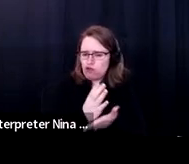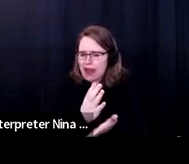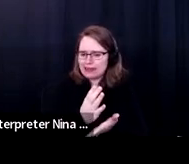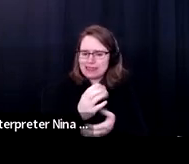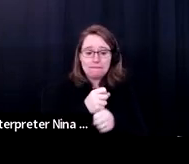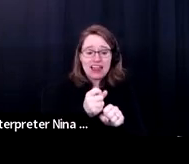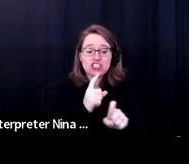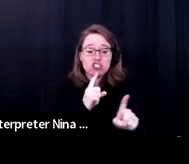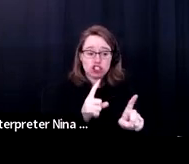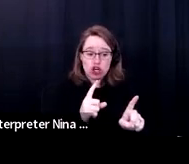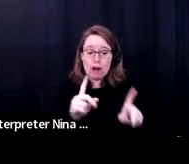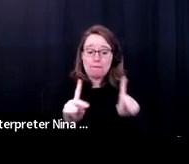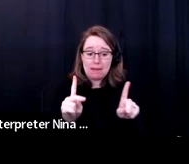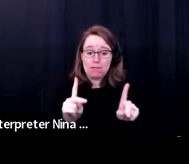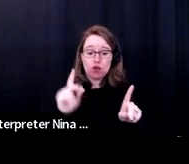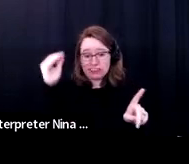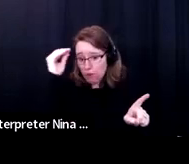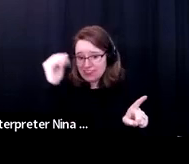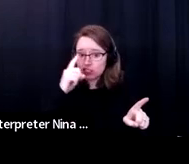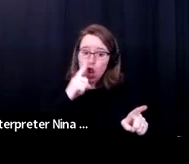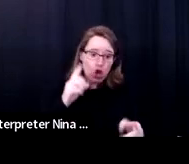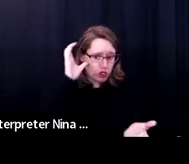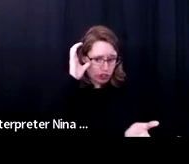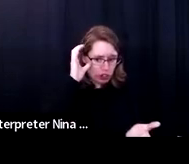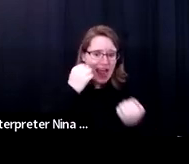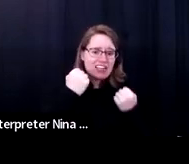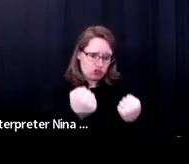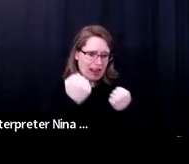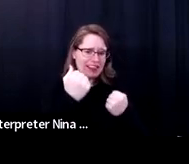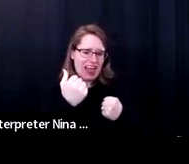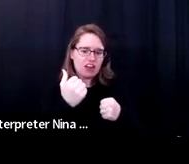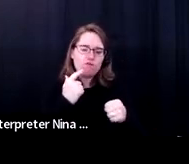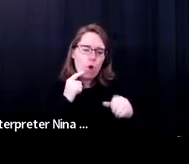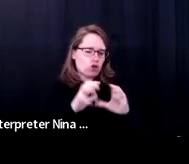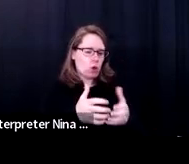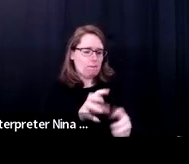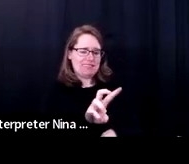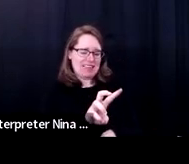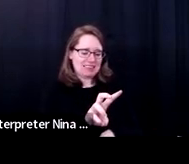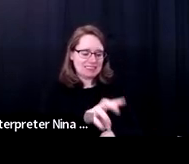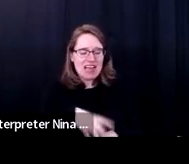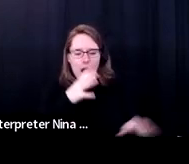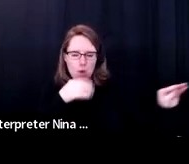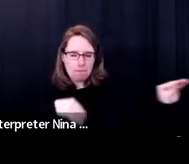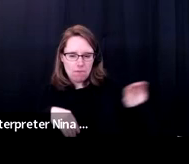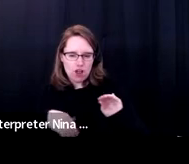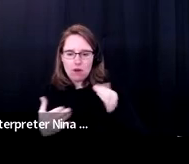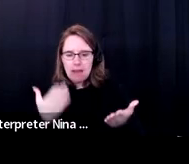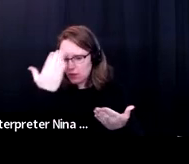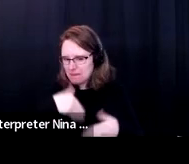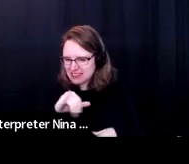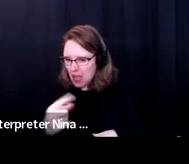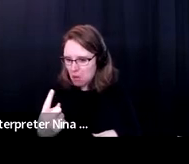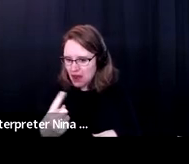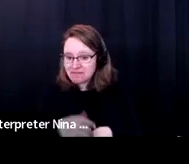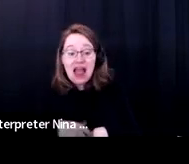voices of the people are heard and strengthening them. It's on group 6. I'll pull it over. We must have missed that one, huh?